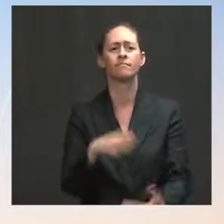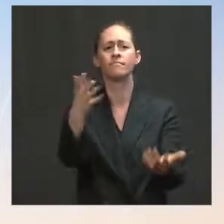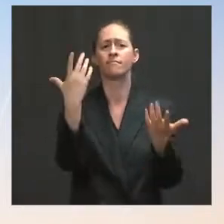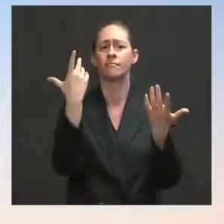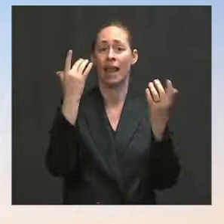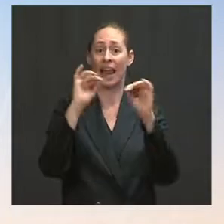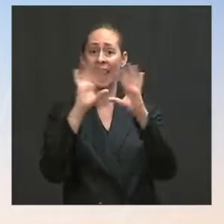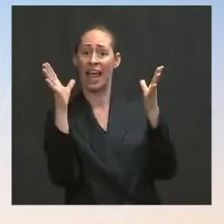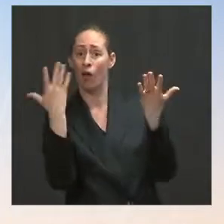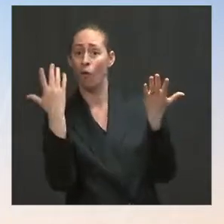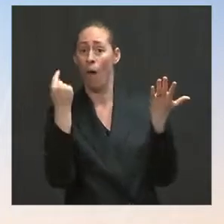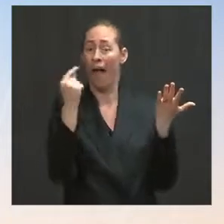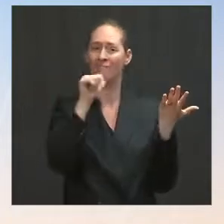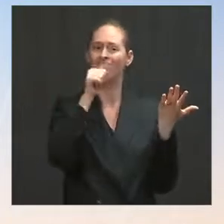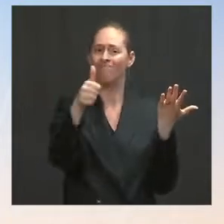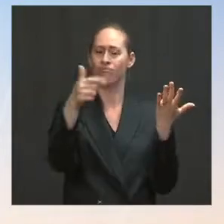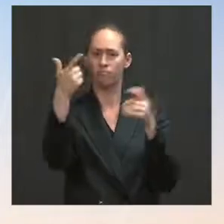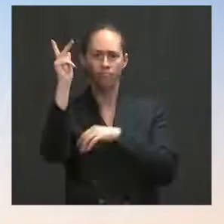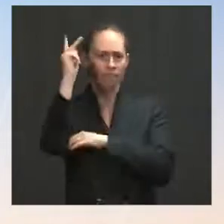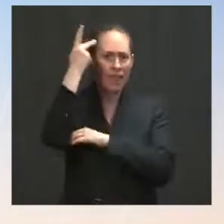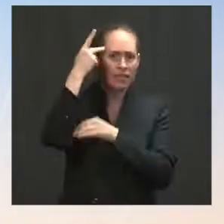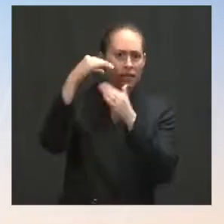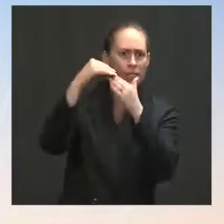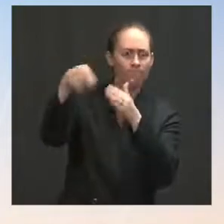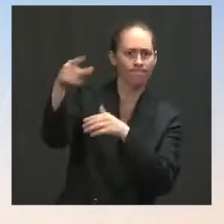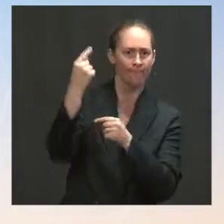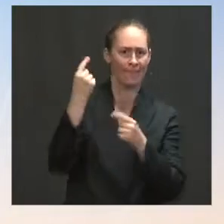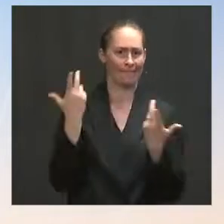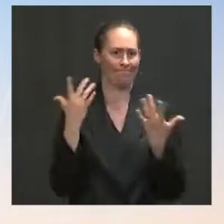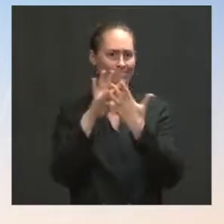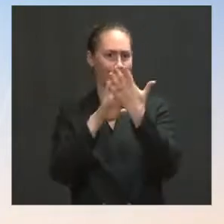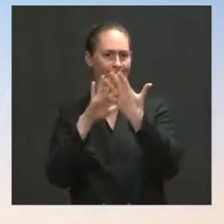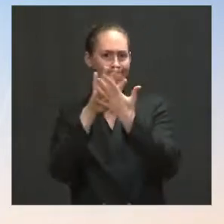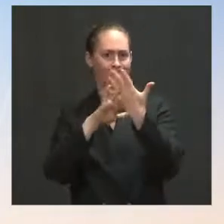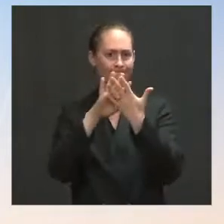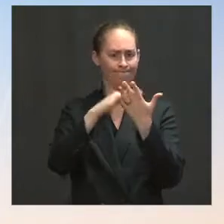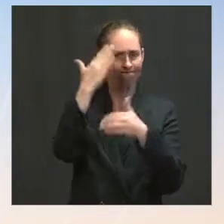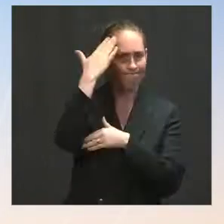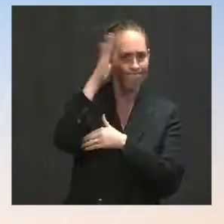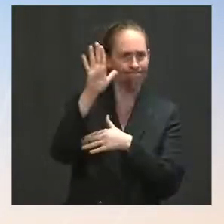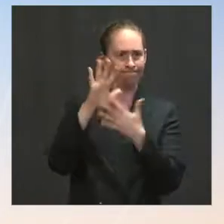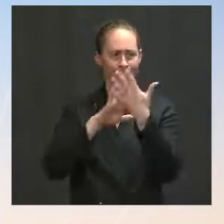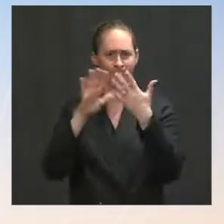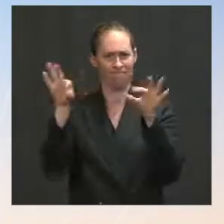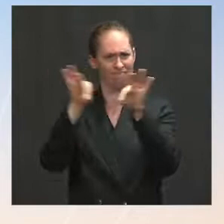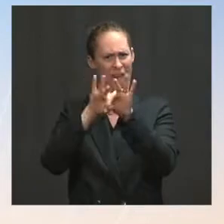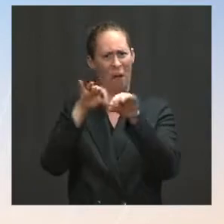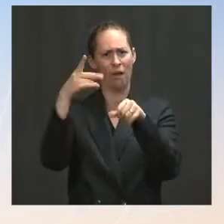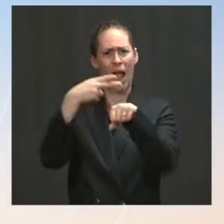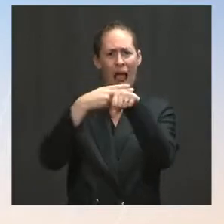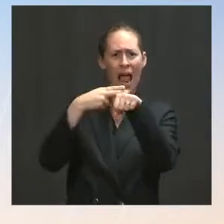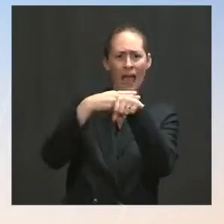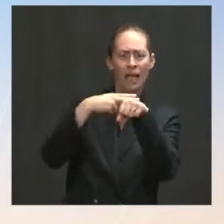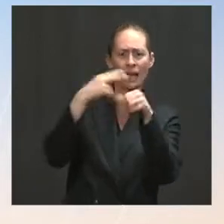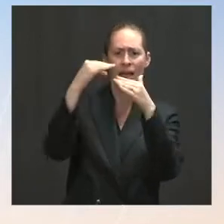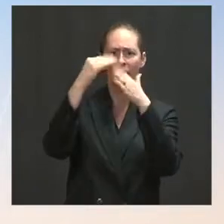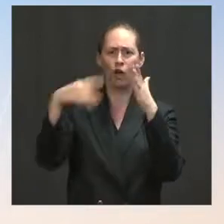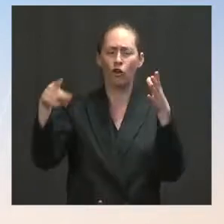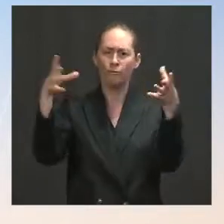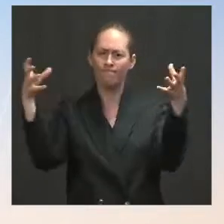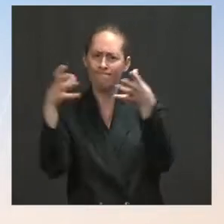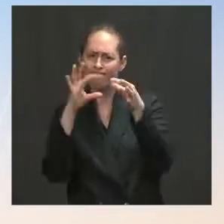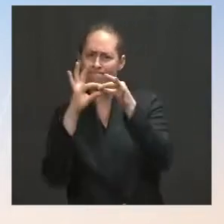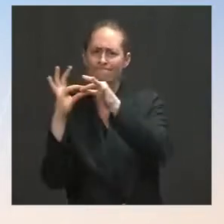looks like in the country. And it was a reminder how vital it is for Haiti's leaders to come together to chart a united path forward.